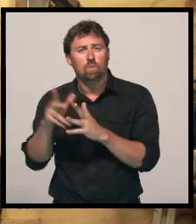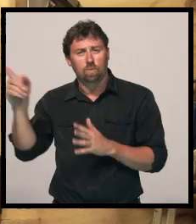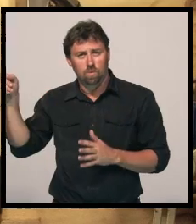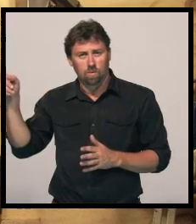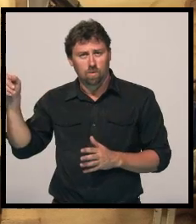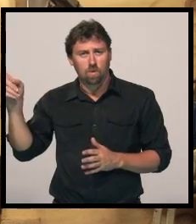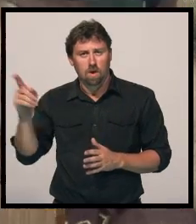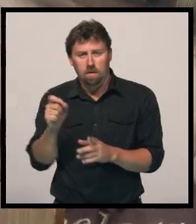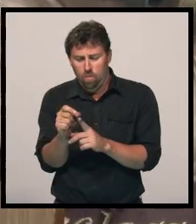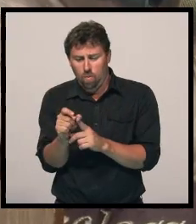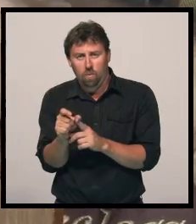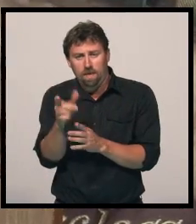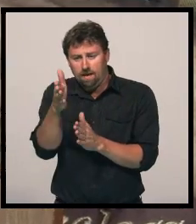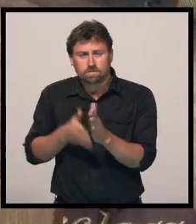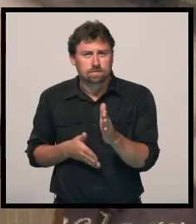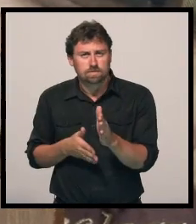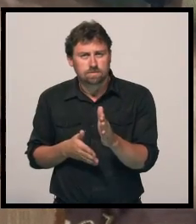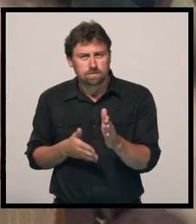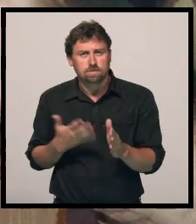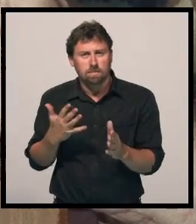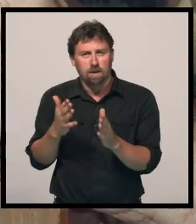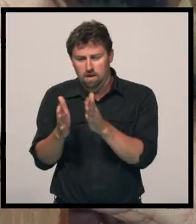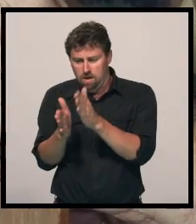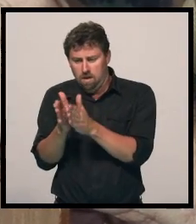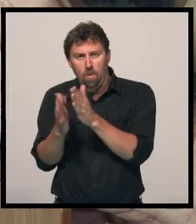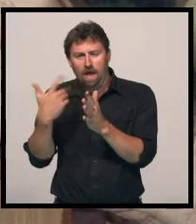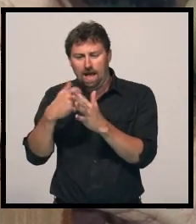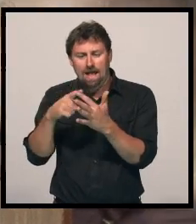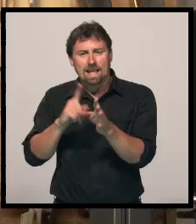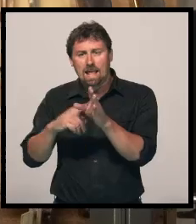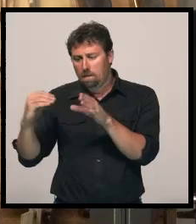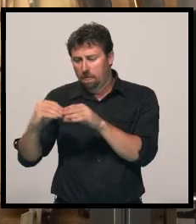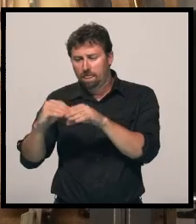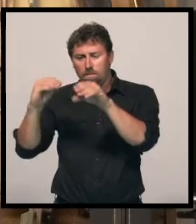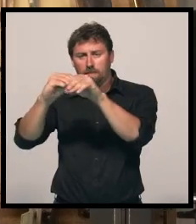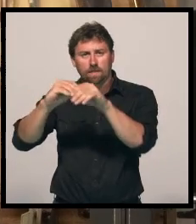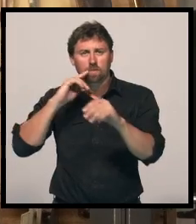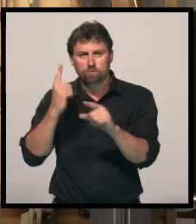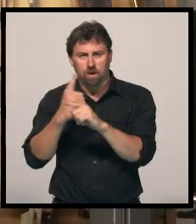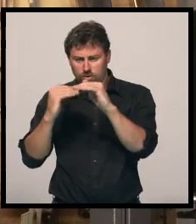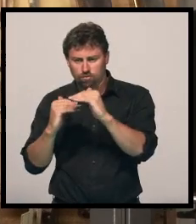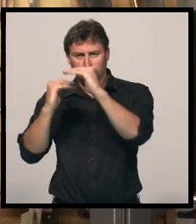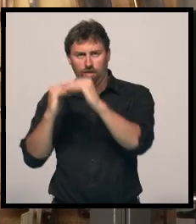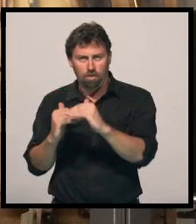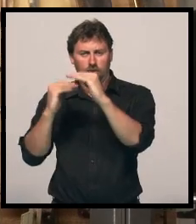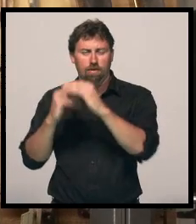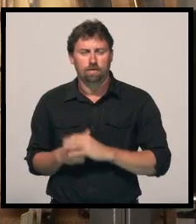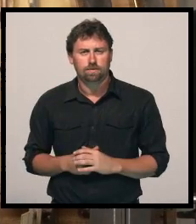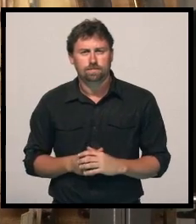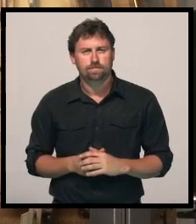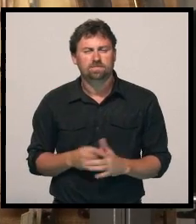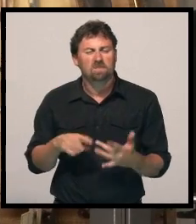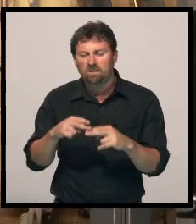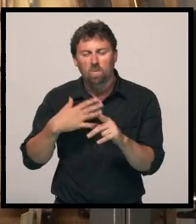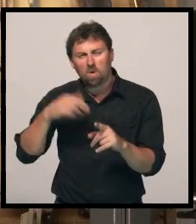than a bandsaw, and that will change the geometry of where your keys are going. Another thing, if you just want an easy guide when you're